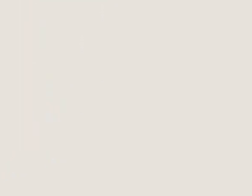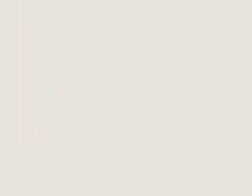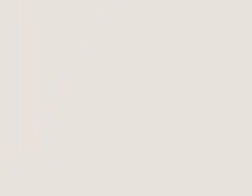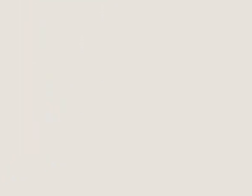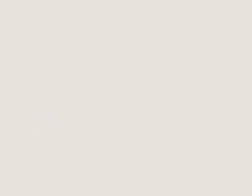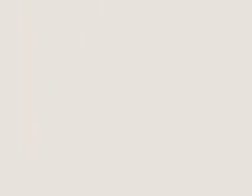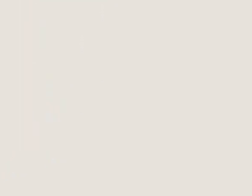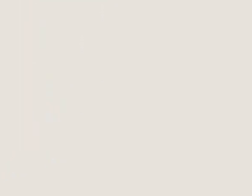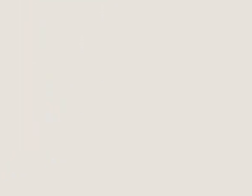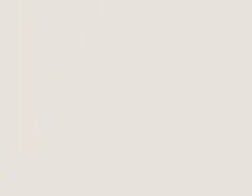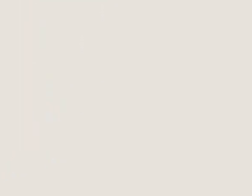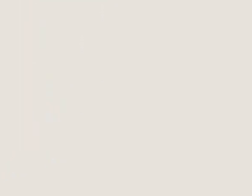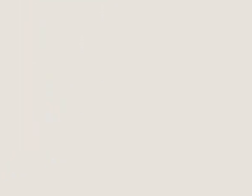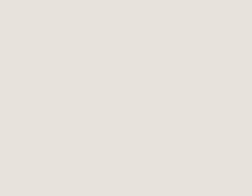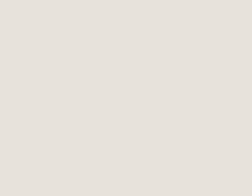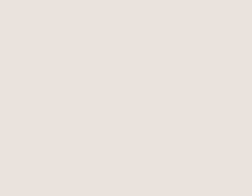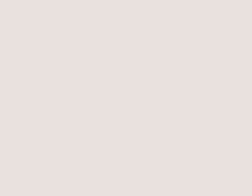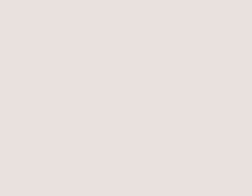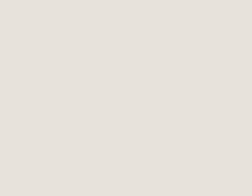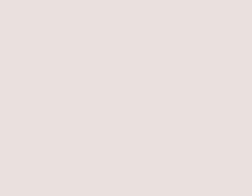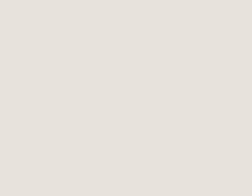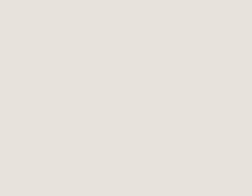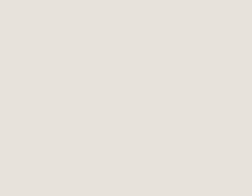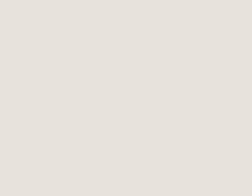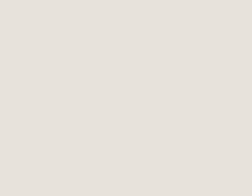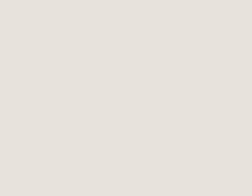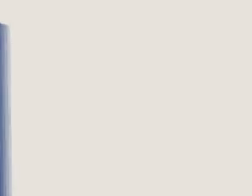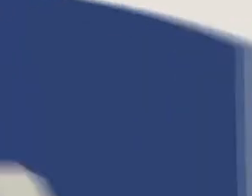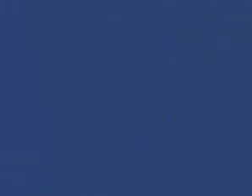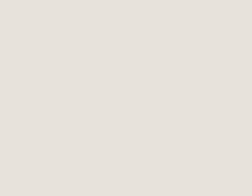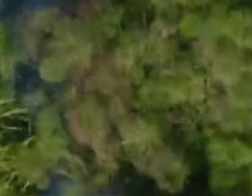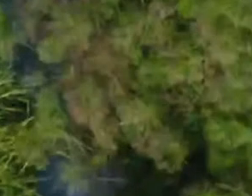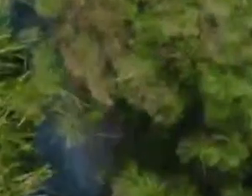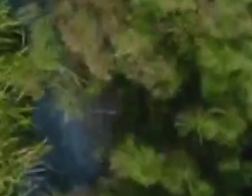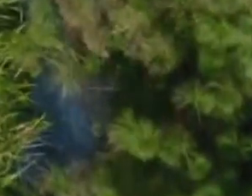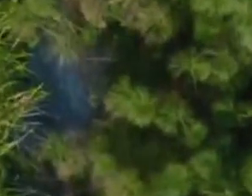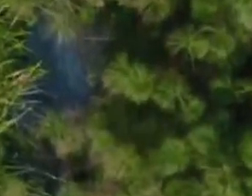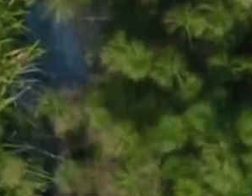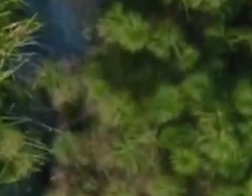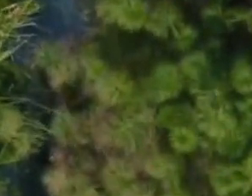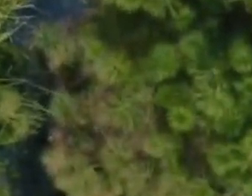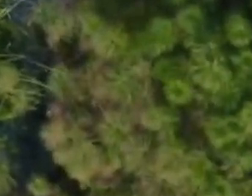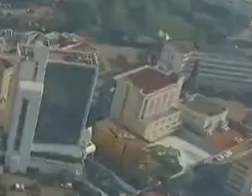Uganda Revenue Authority, developing Uganda together.